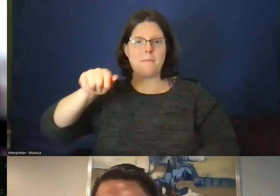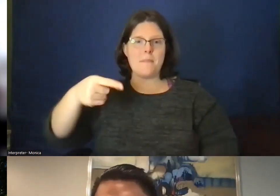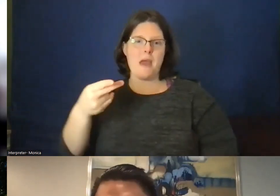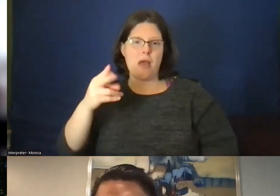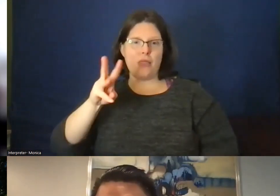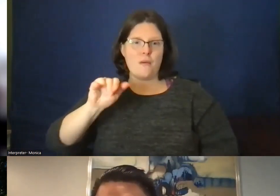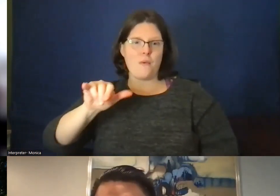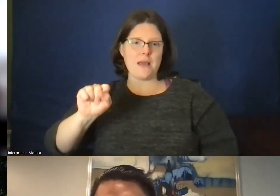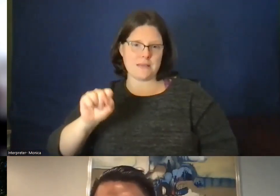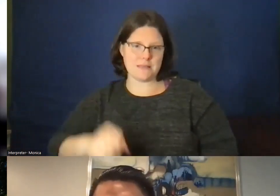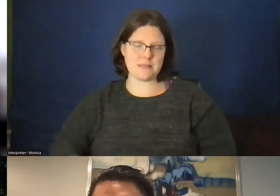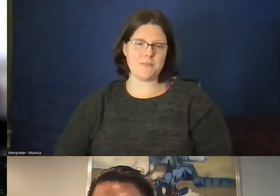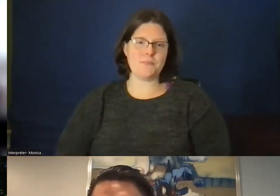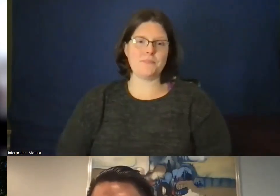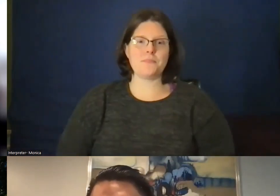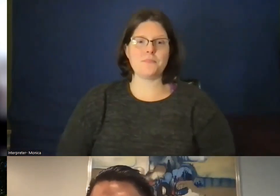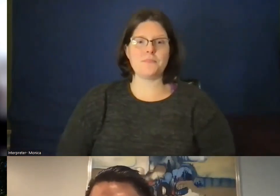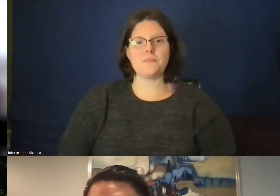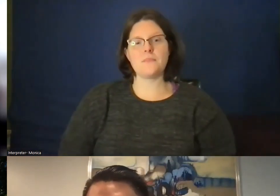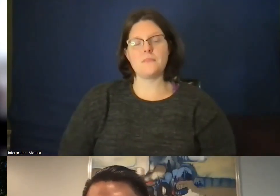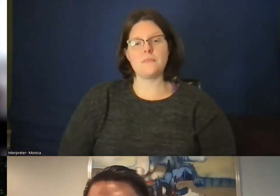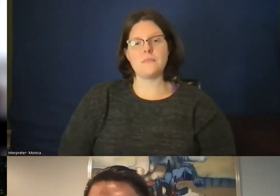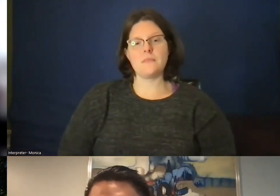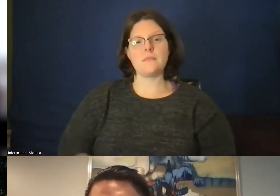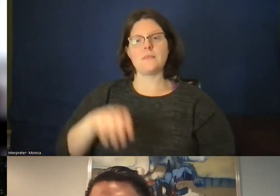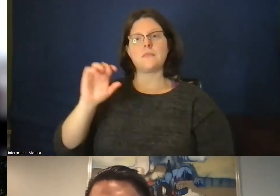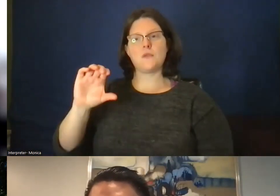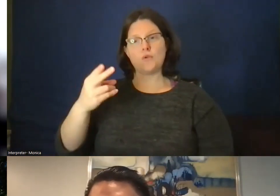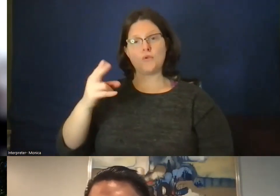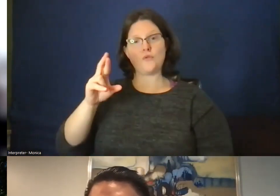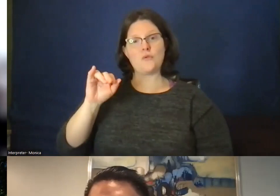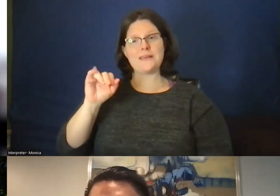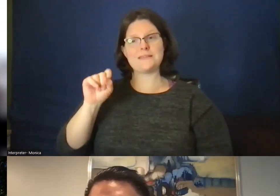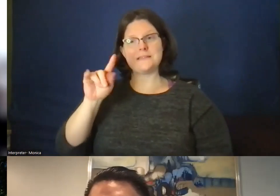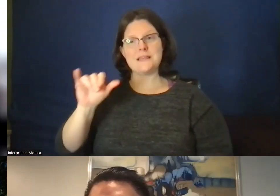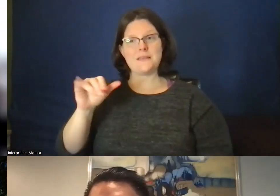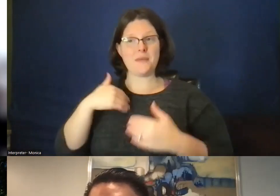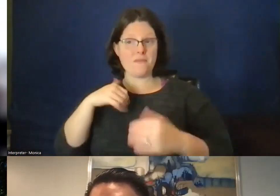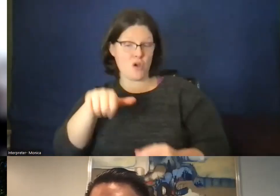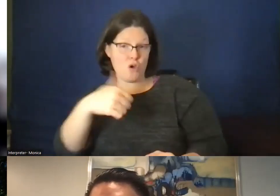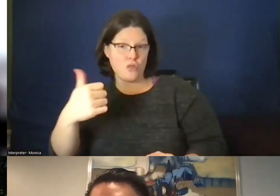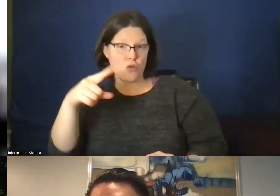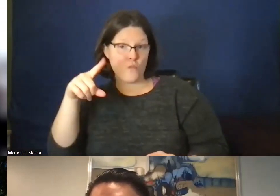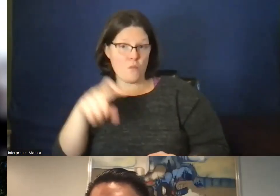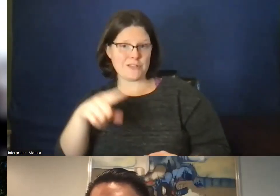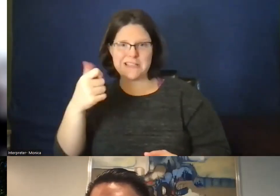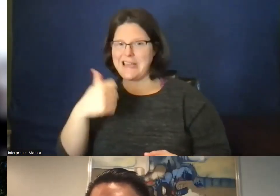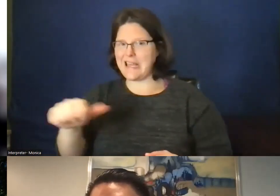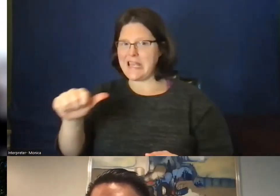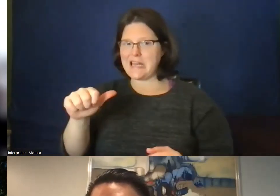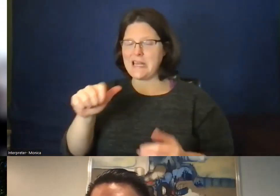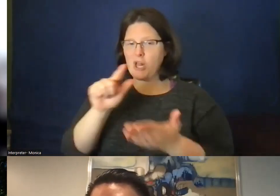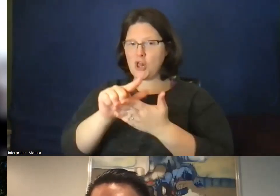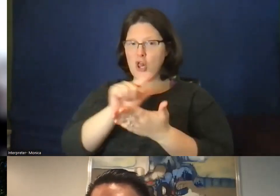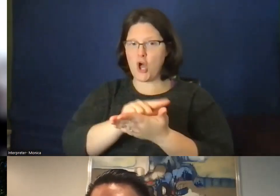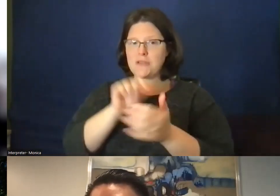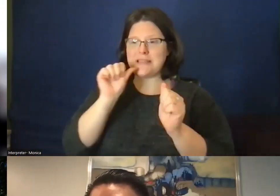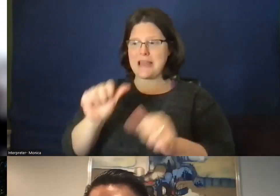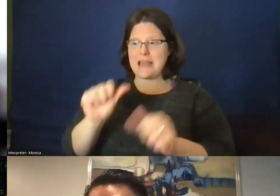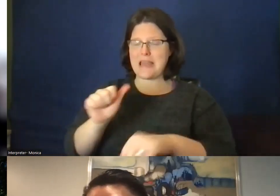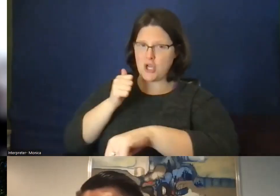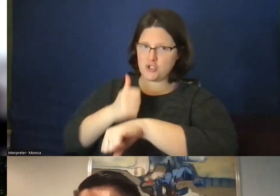Thank you, Christy. We have another question. Are there any laws that can charge parents, adults that buy vapes